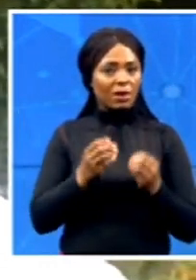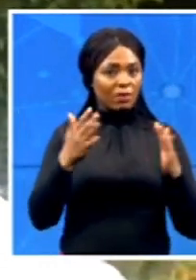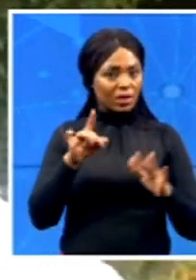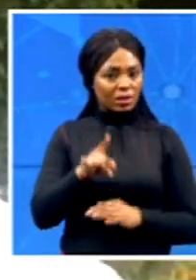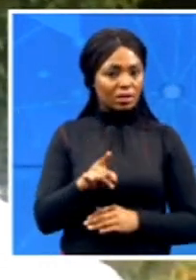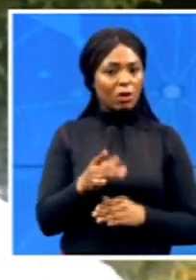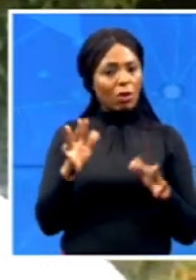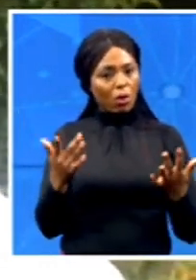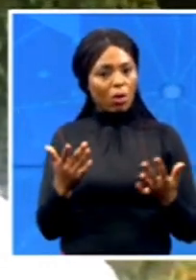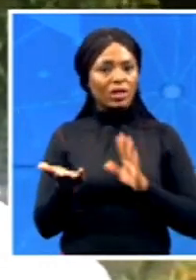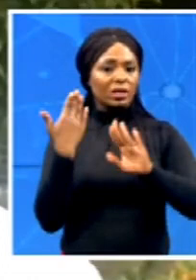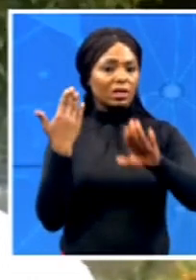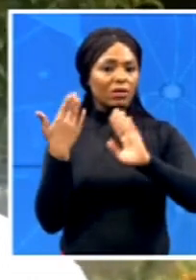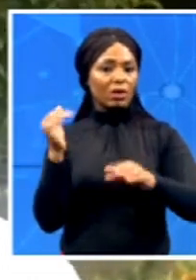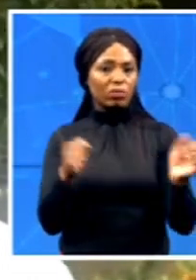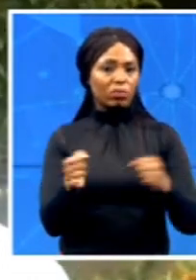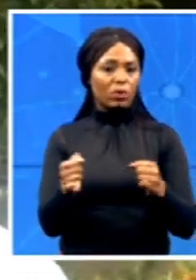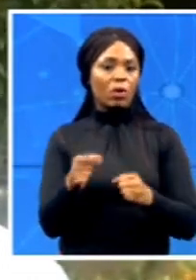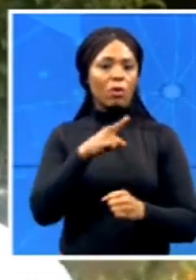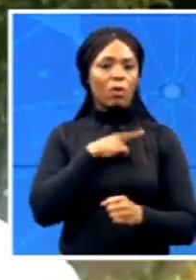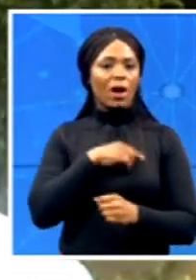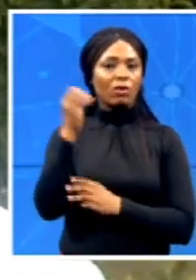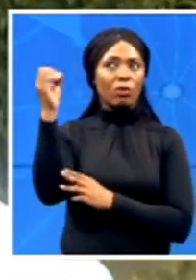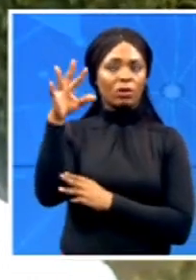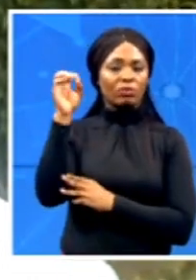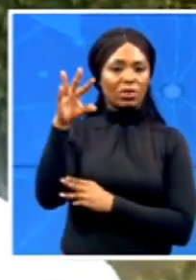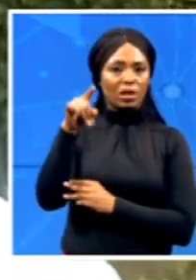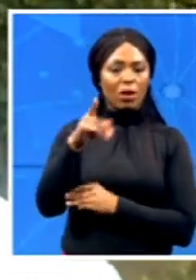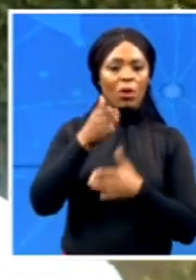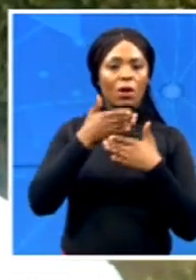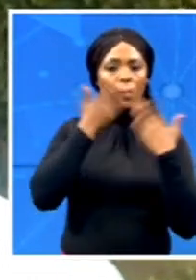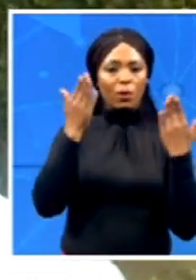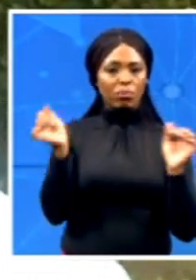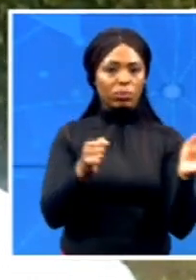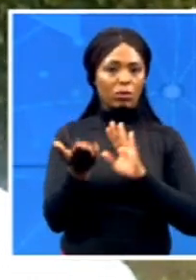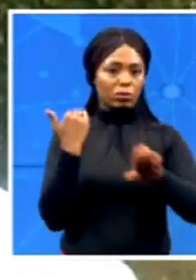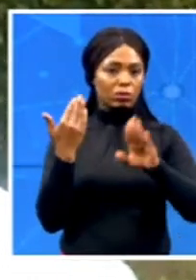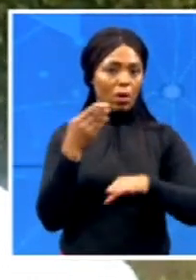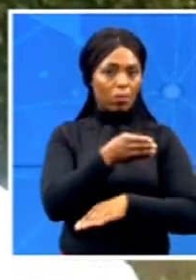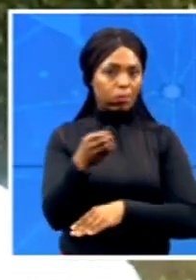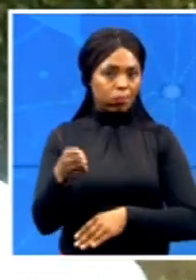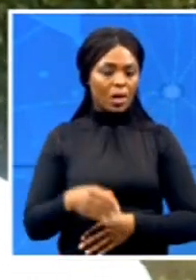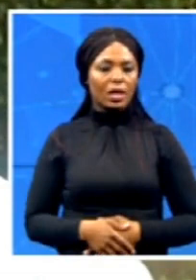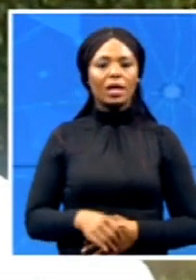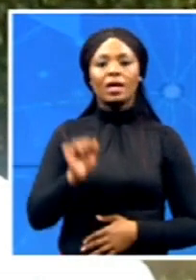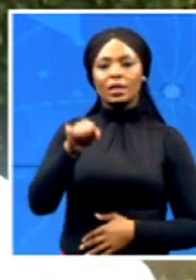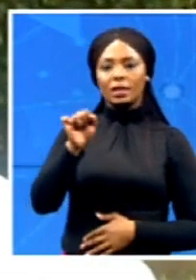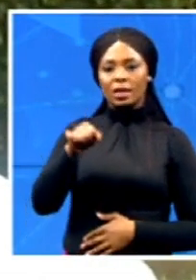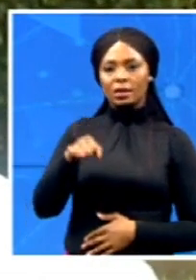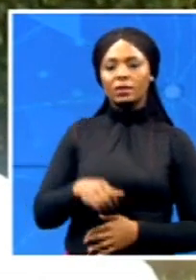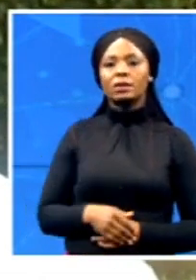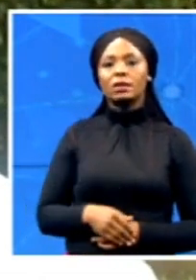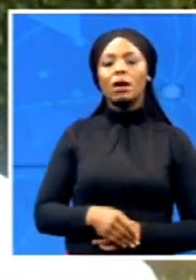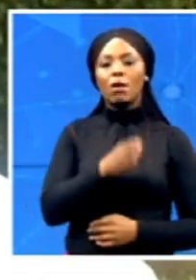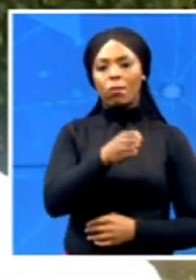traffic lights do not work? Yes, we do have those traffic officers that will be deployed in those intersections to ensure